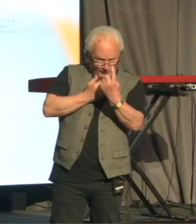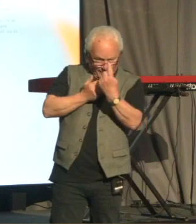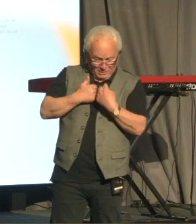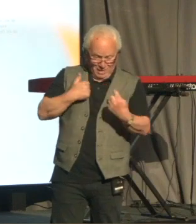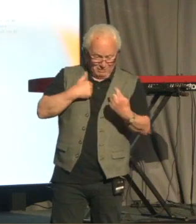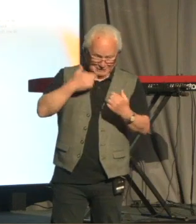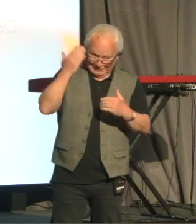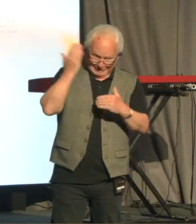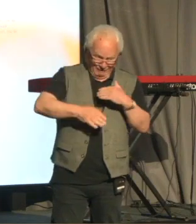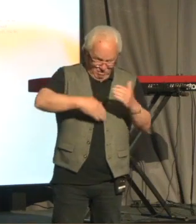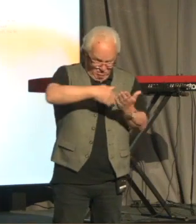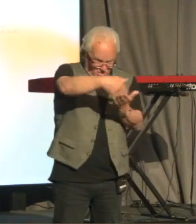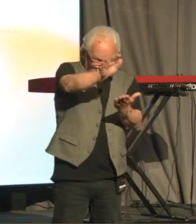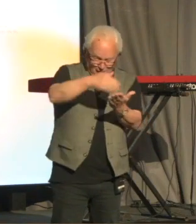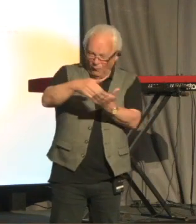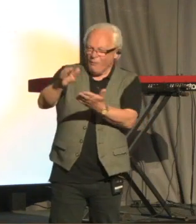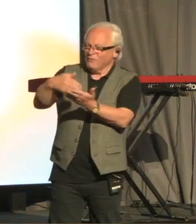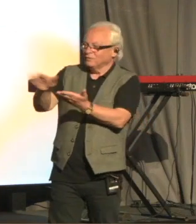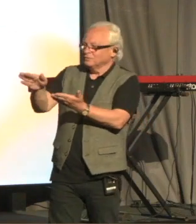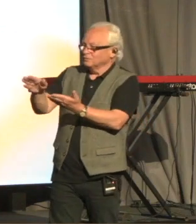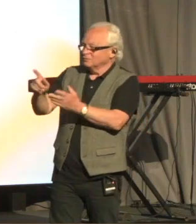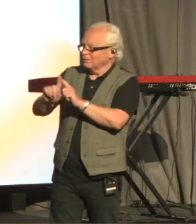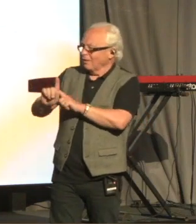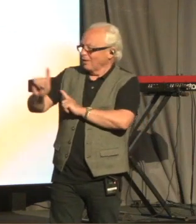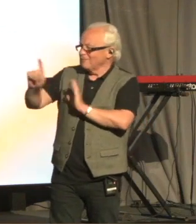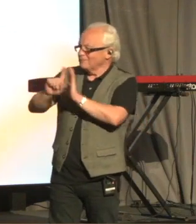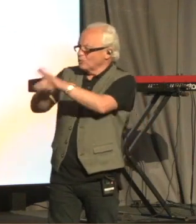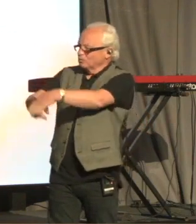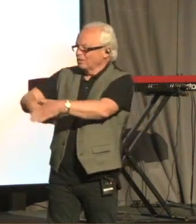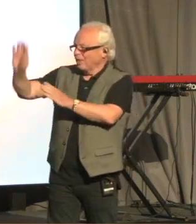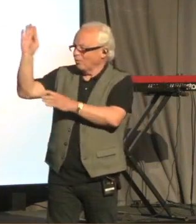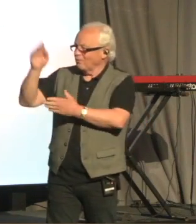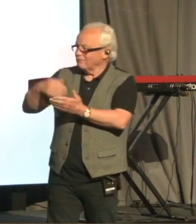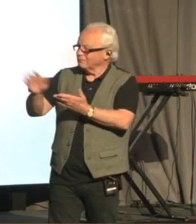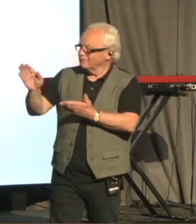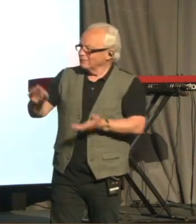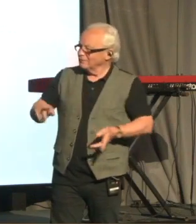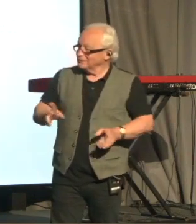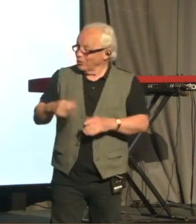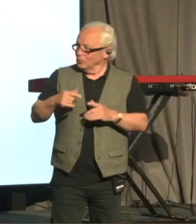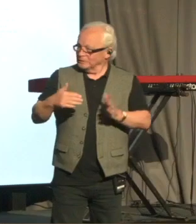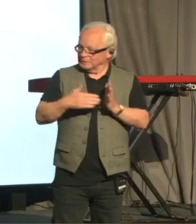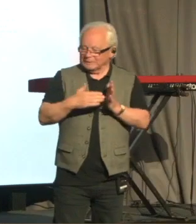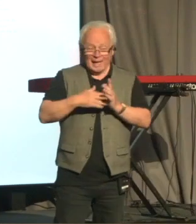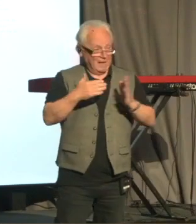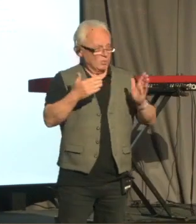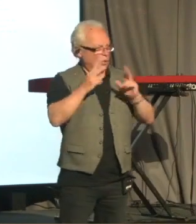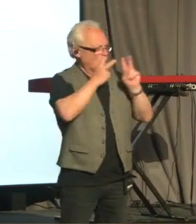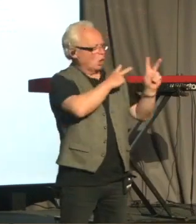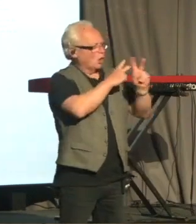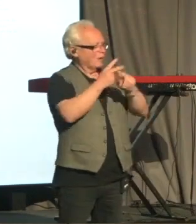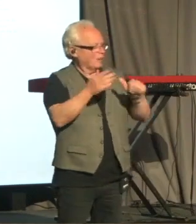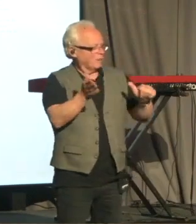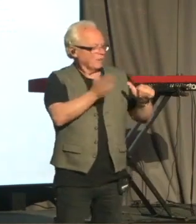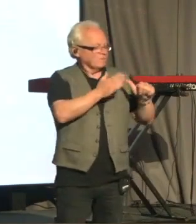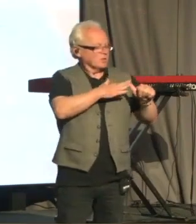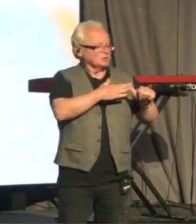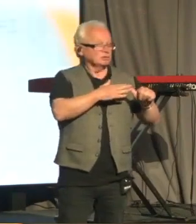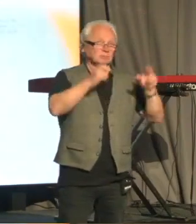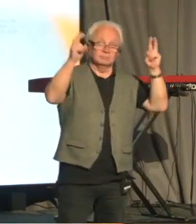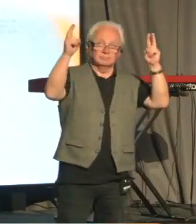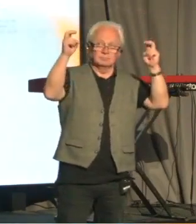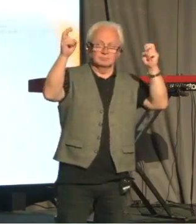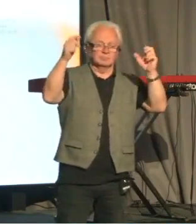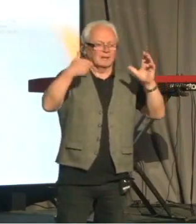drive away. I will never drive away. Today we are looking at this first I am statement